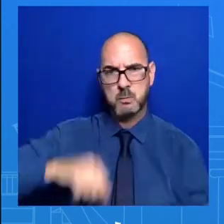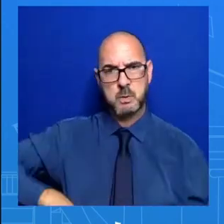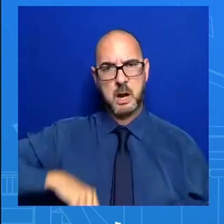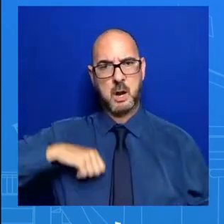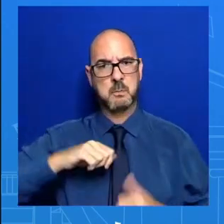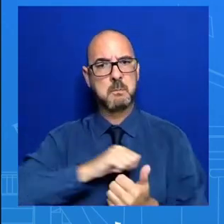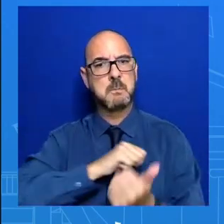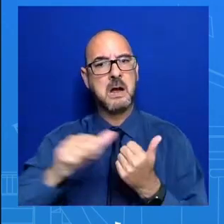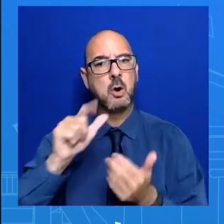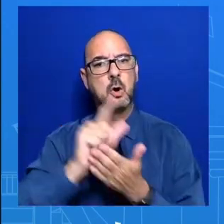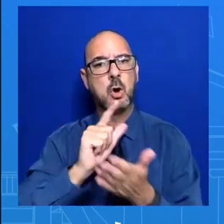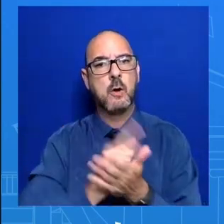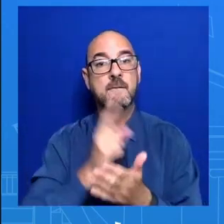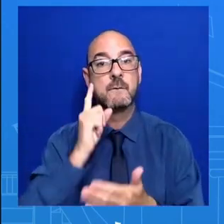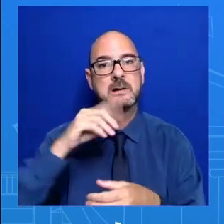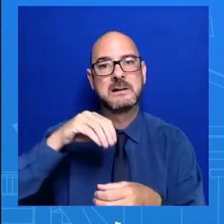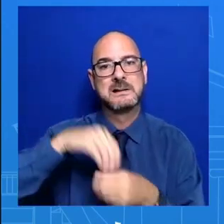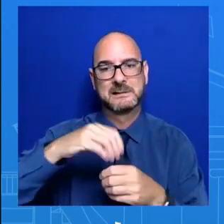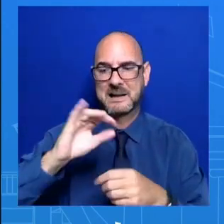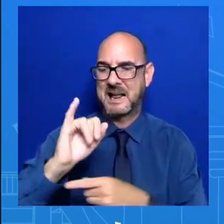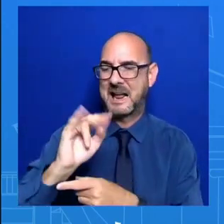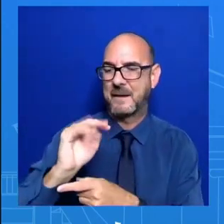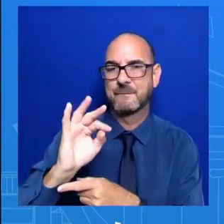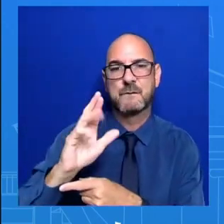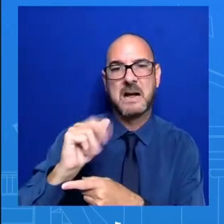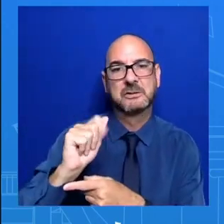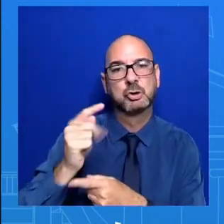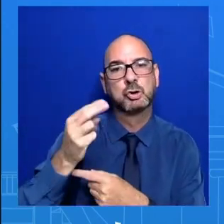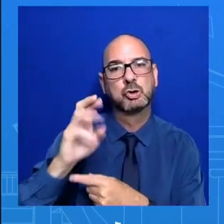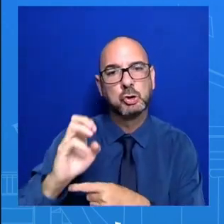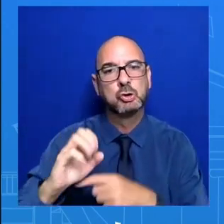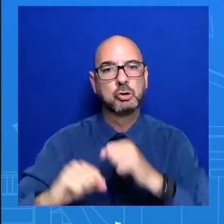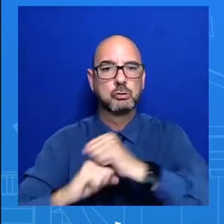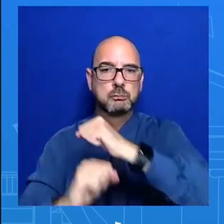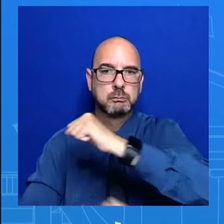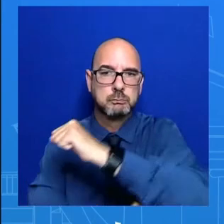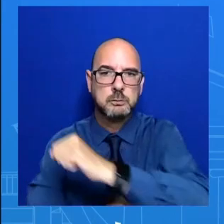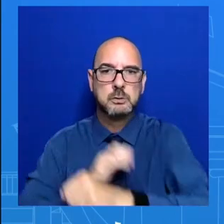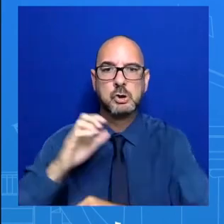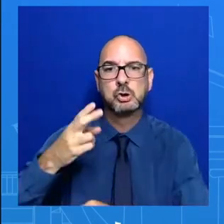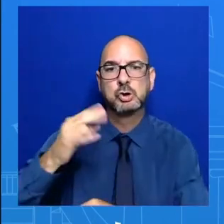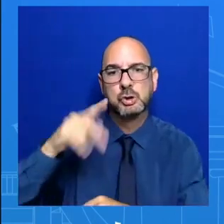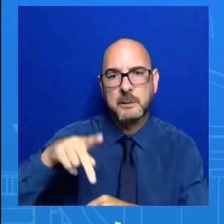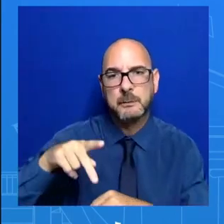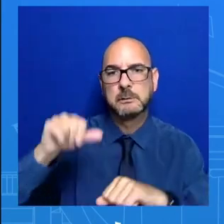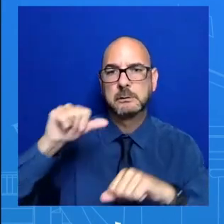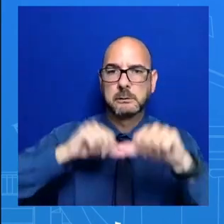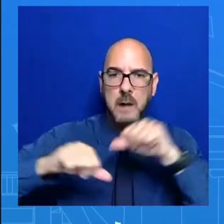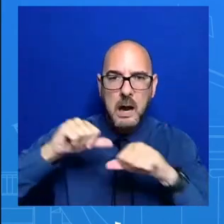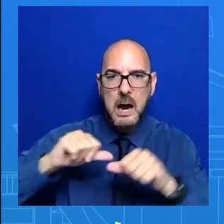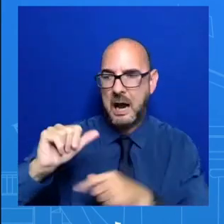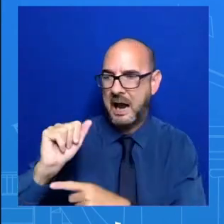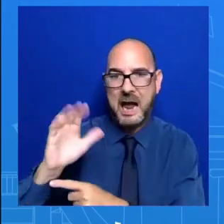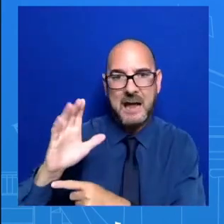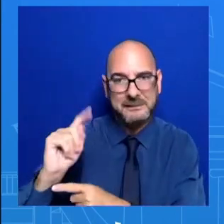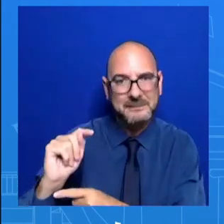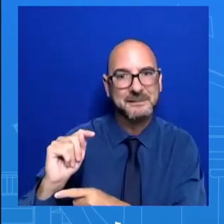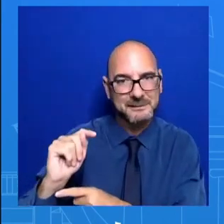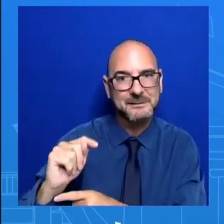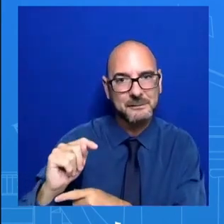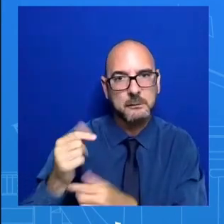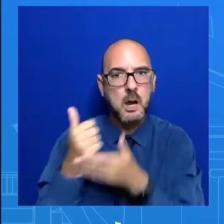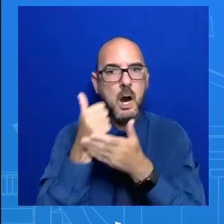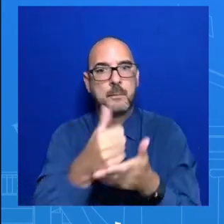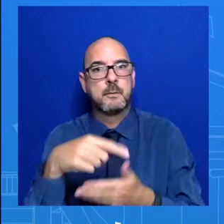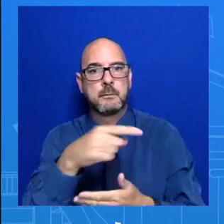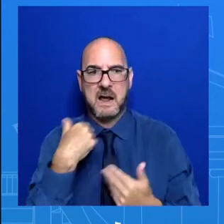when he signed the CHIPS and Science Act. Those are really important components of what he's trying to do as well. If you think about making